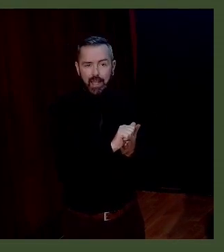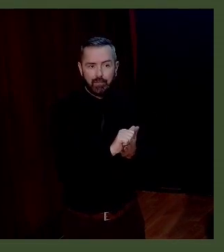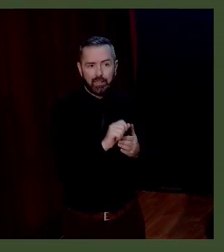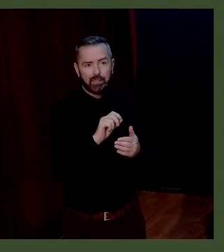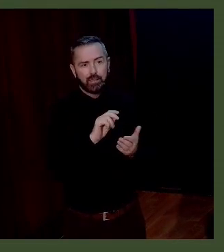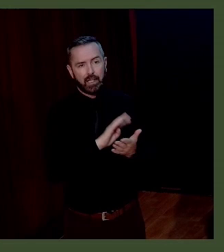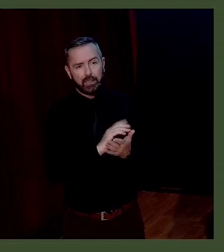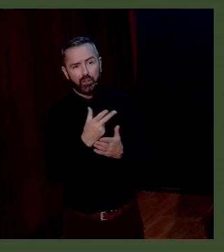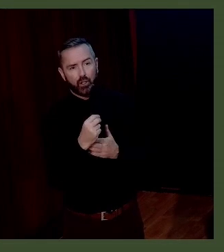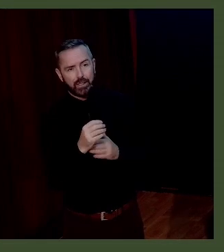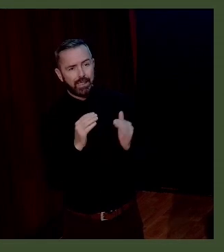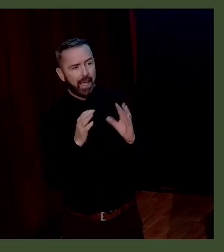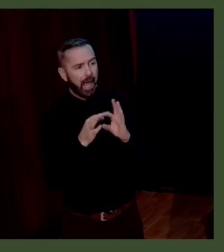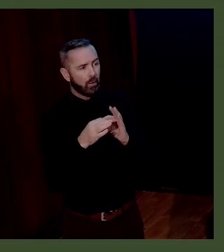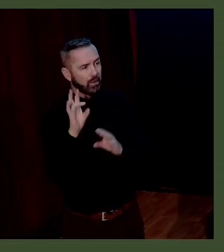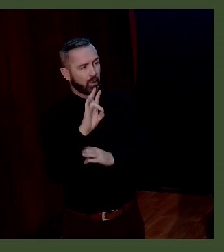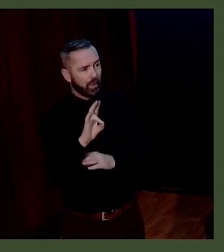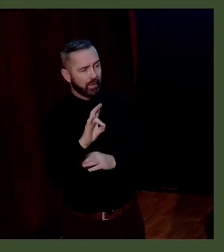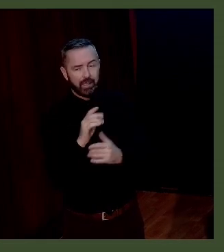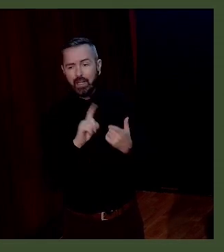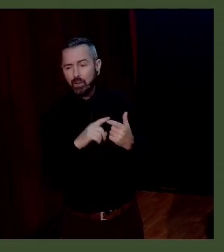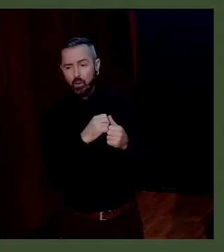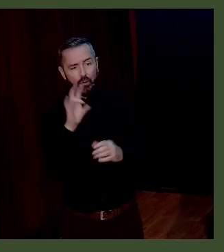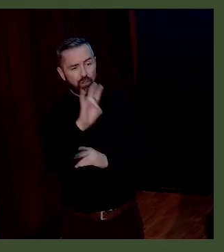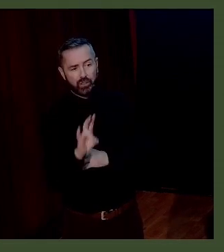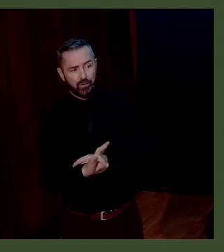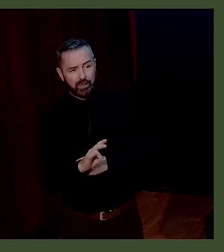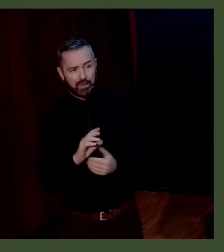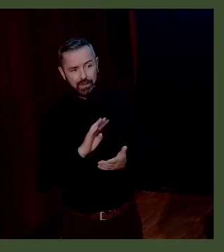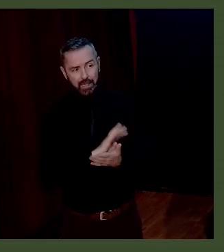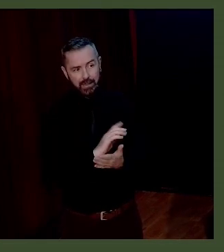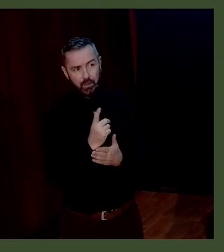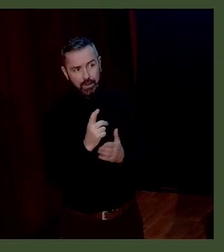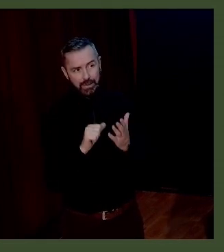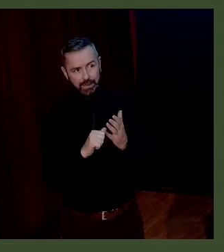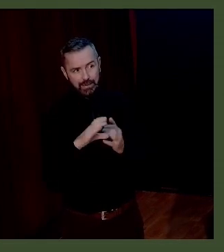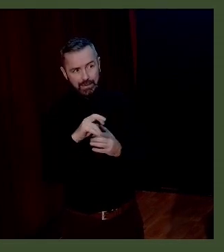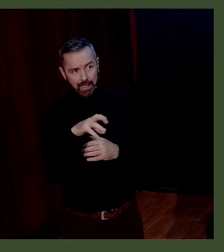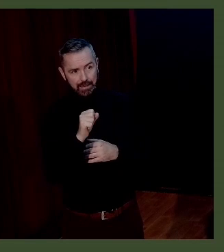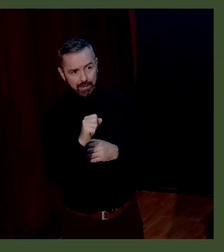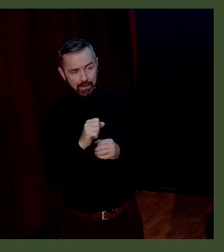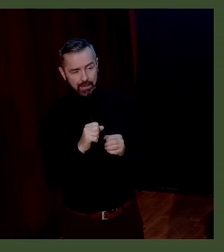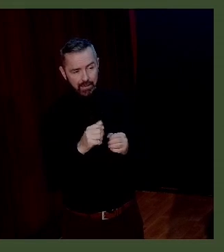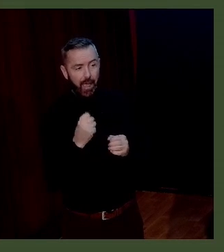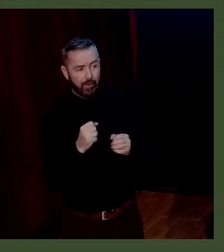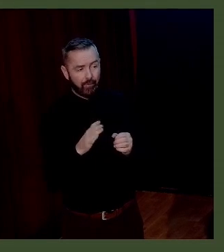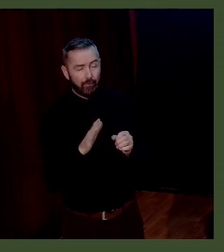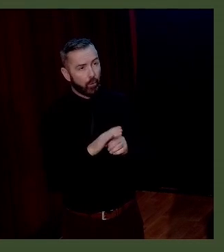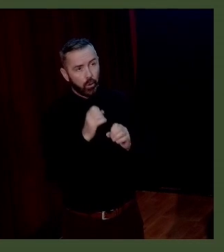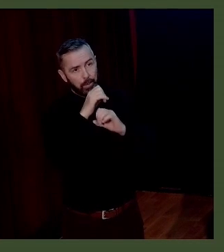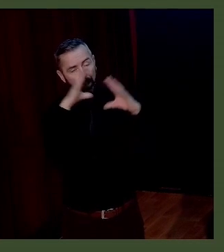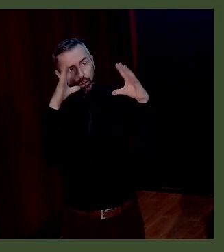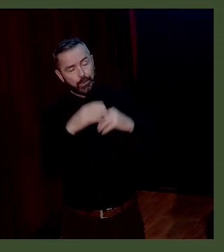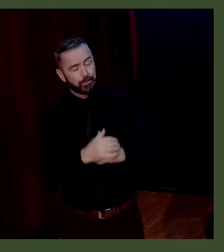housing inquiry, the 1918 North City survey, and the 1926 survey, the census completes the picture.